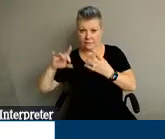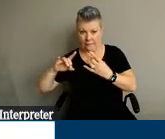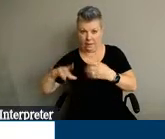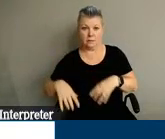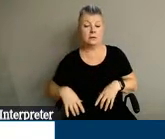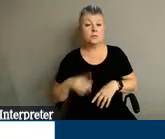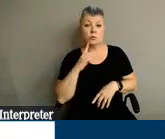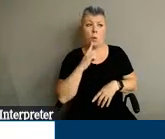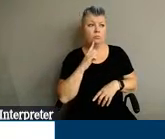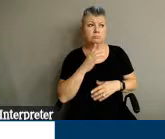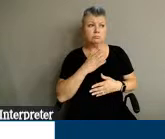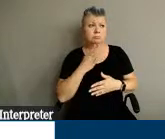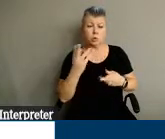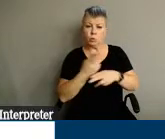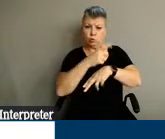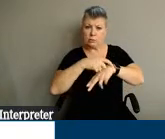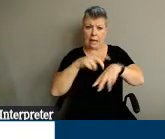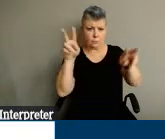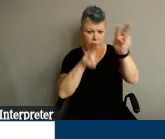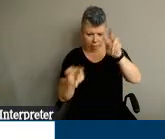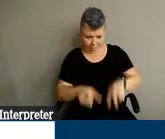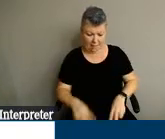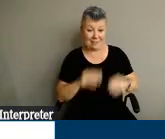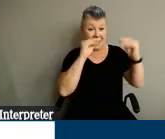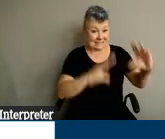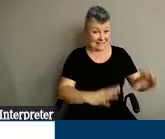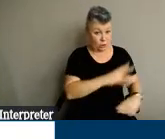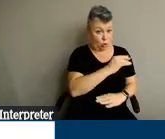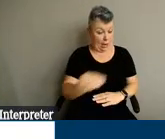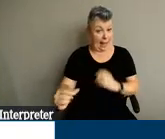that, again, it's teacher and para ones for fall and spring.